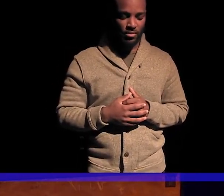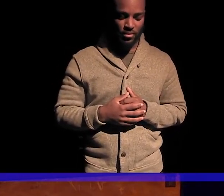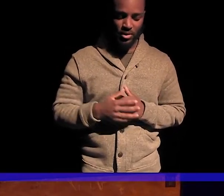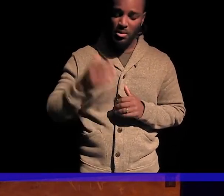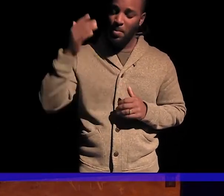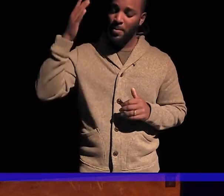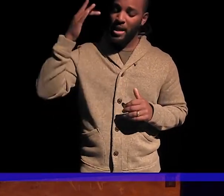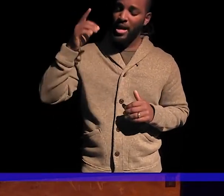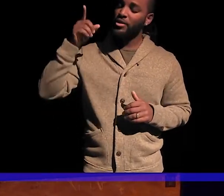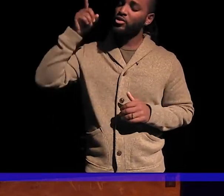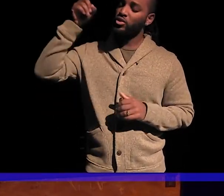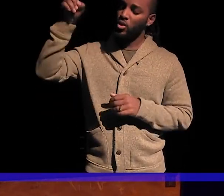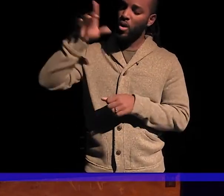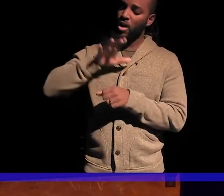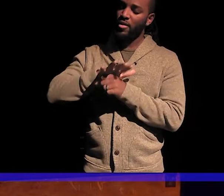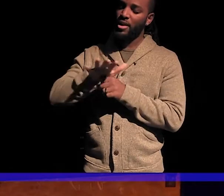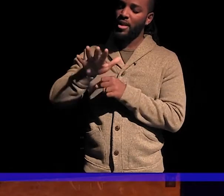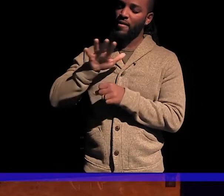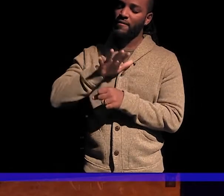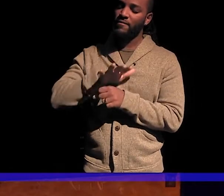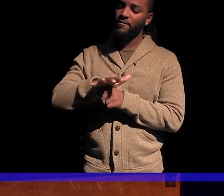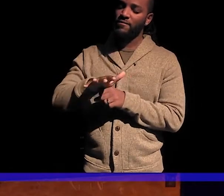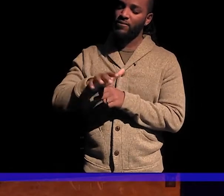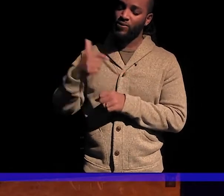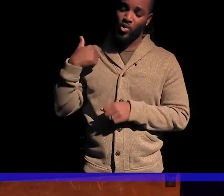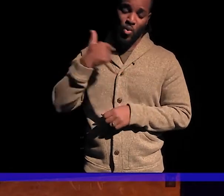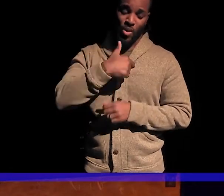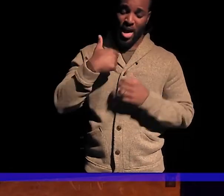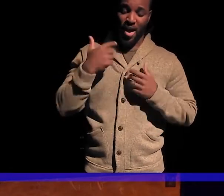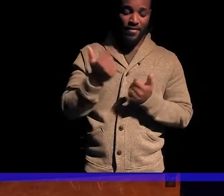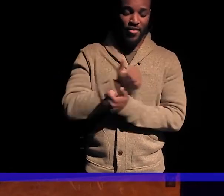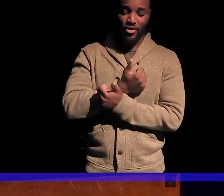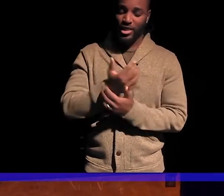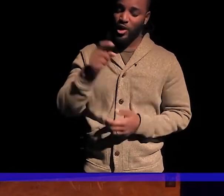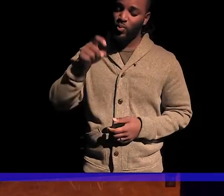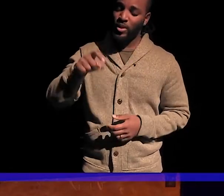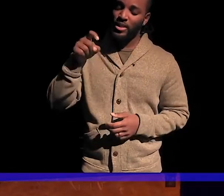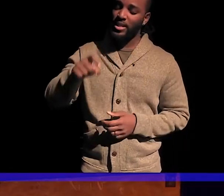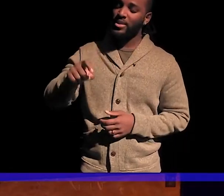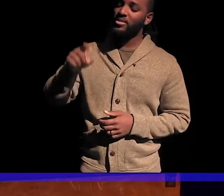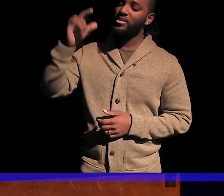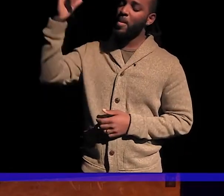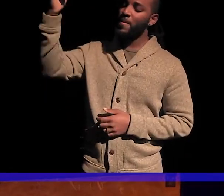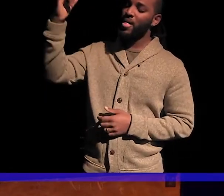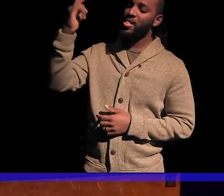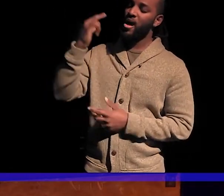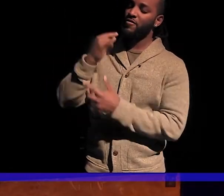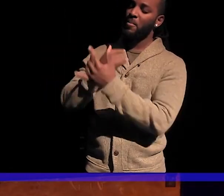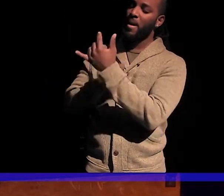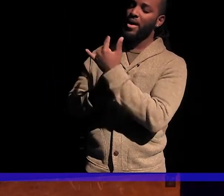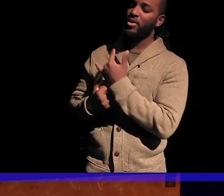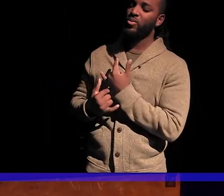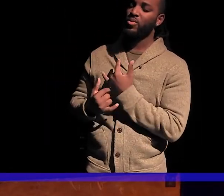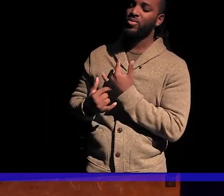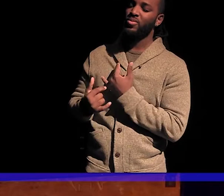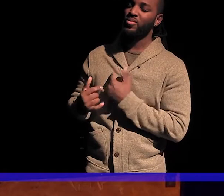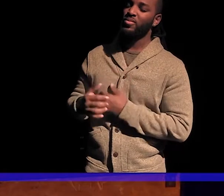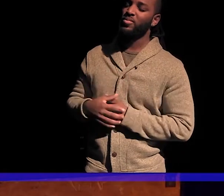Because you're enough, we have everything we need to be loved by you.